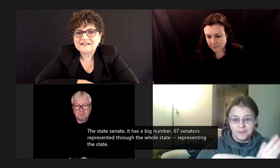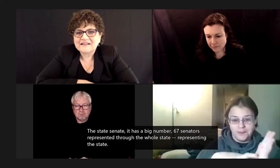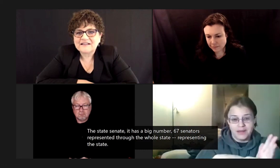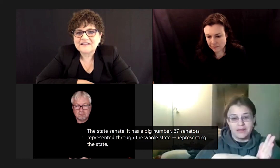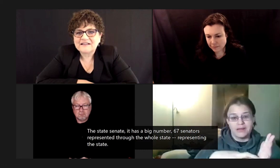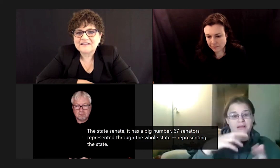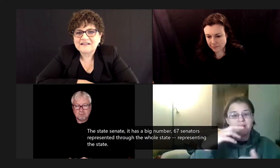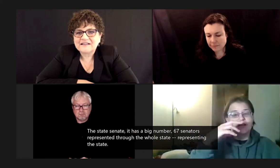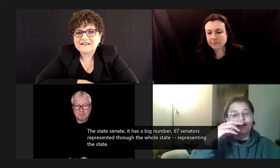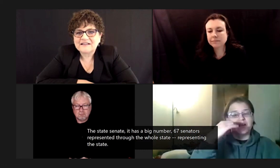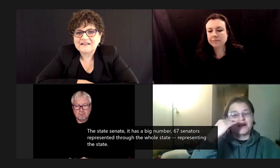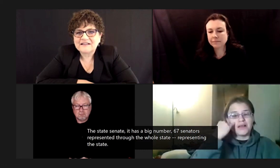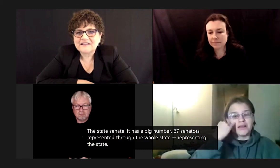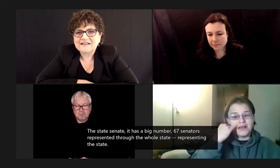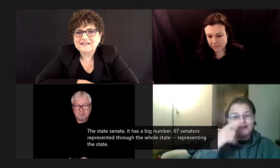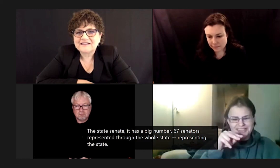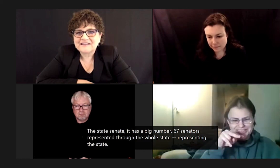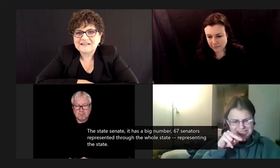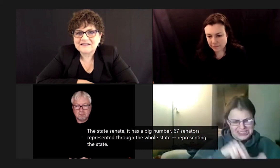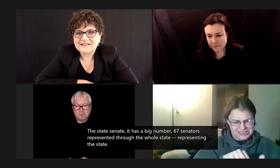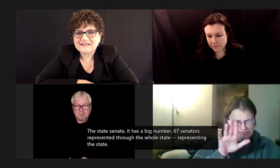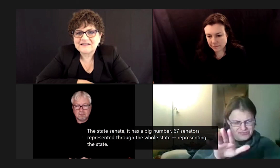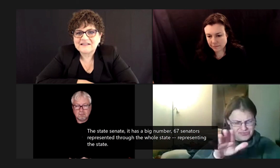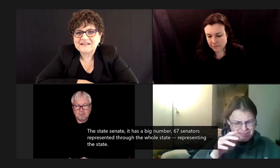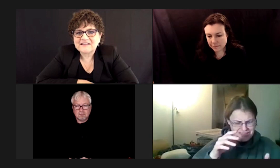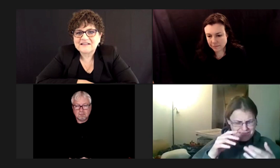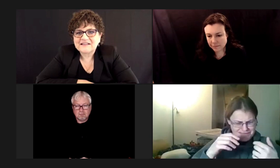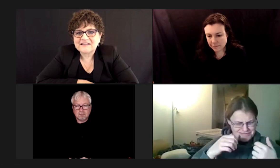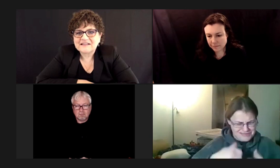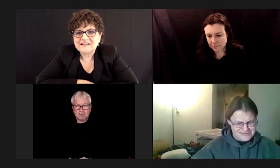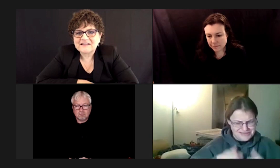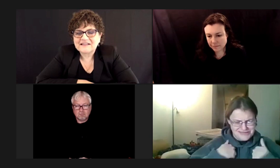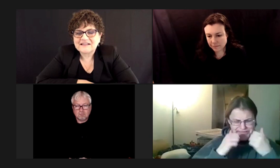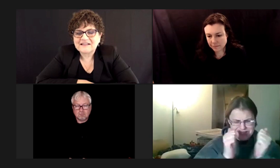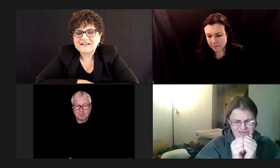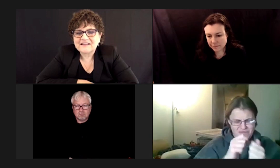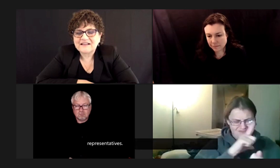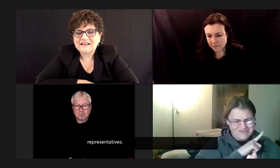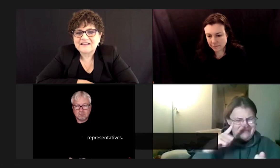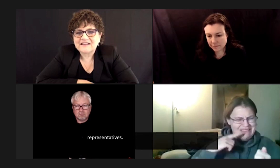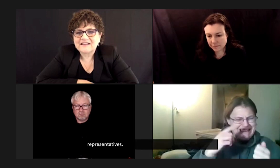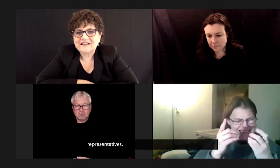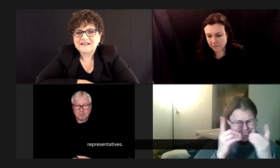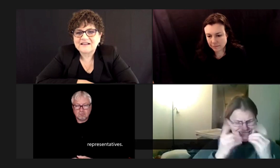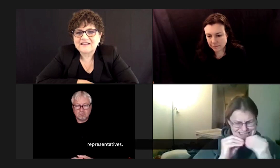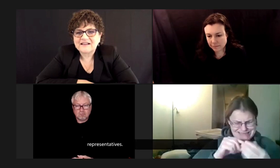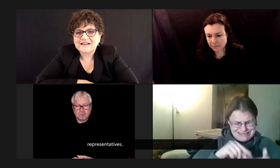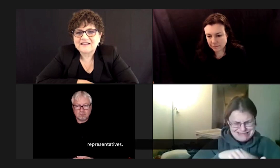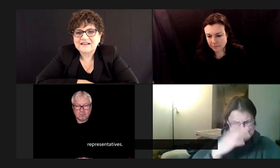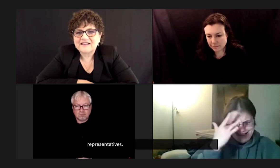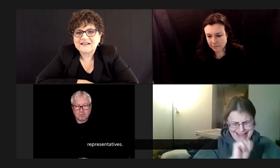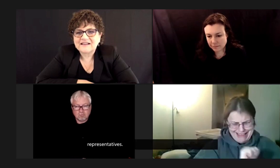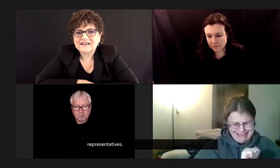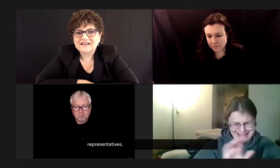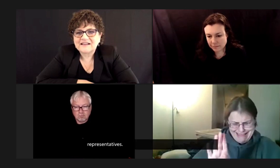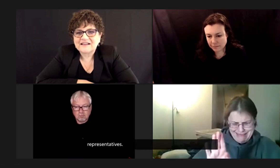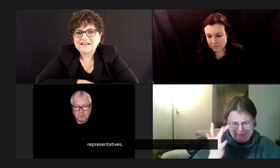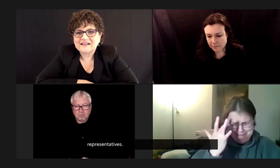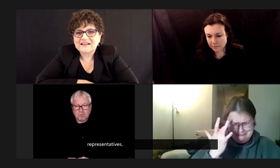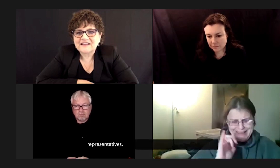is equal to 2 representatives. So if you're looking for the address of